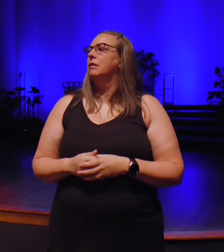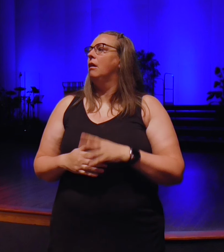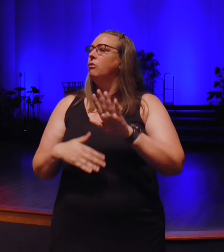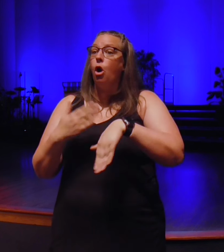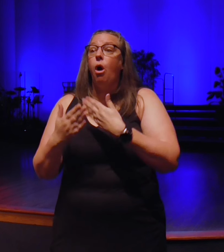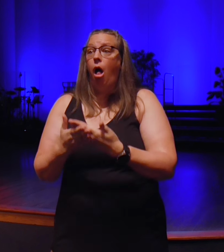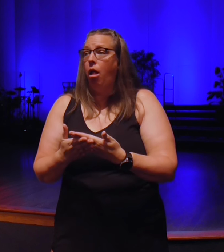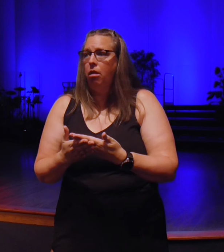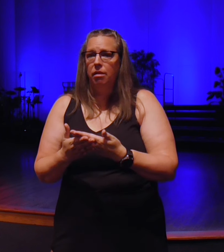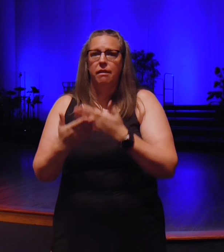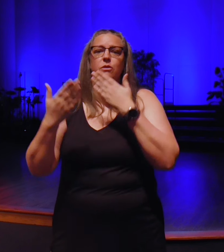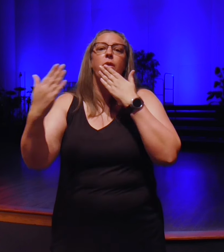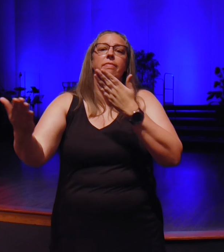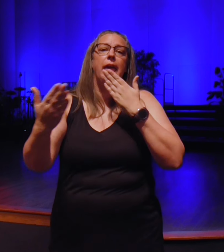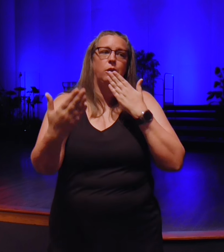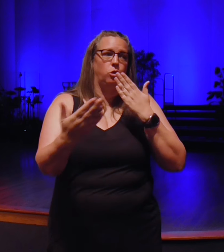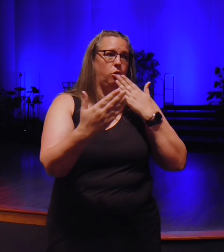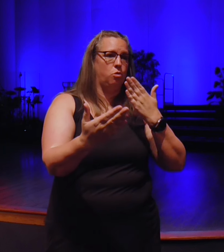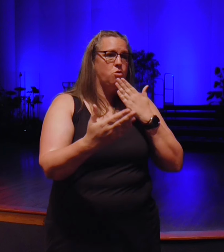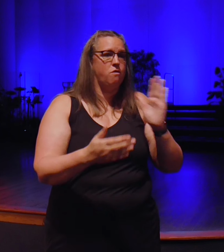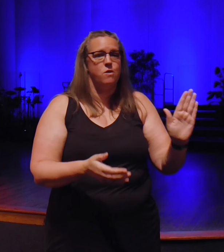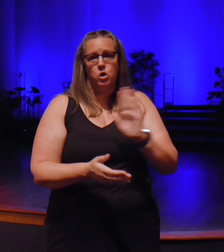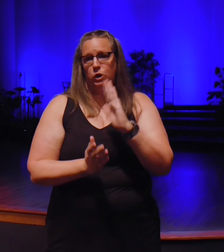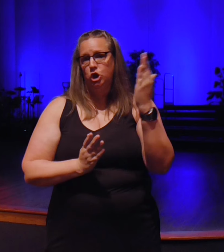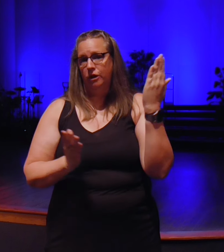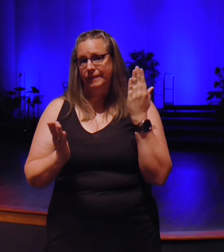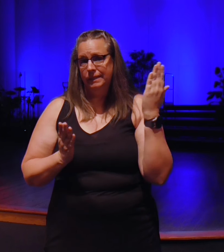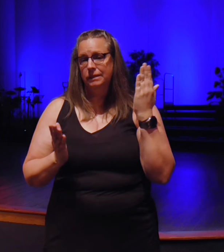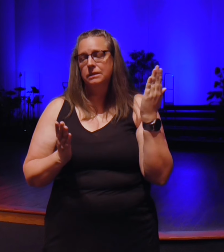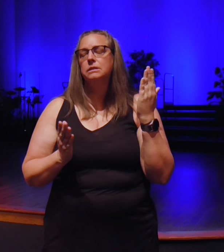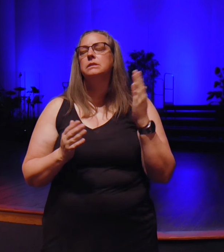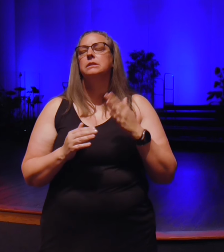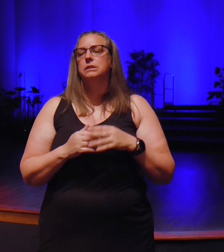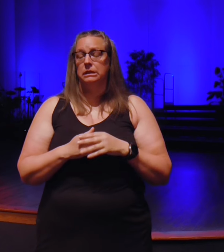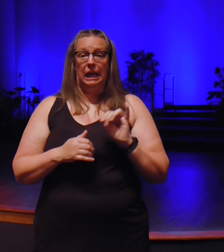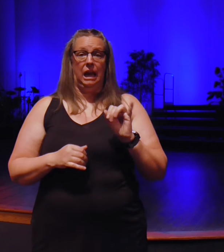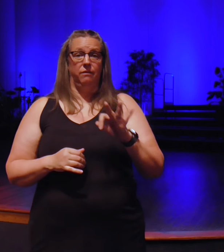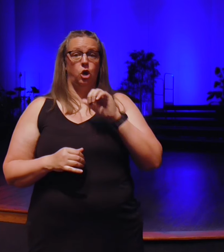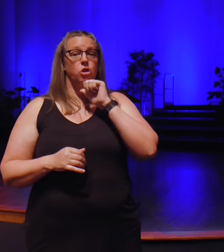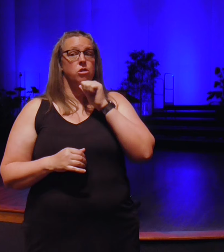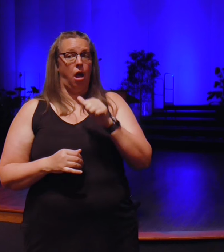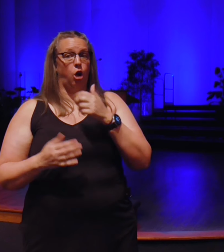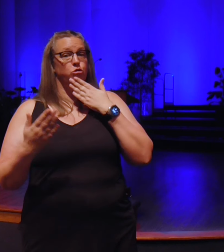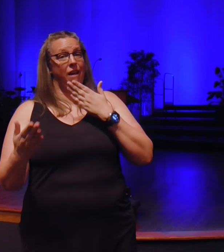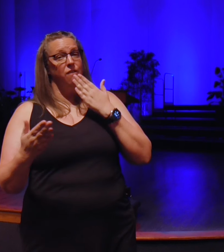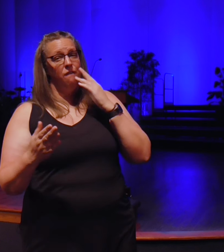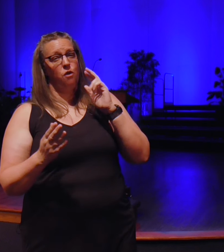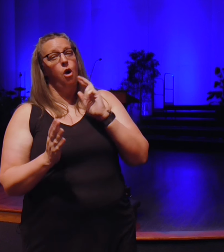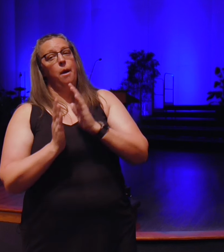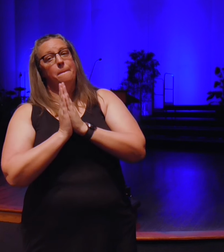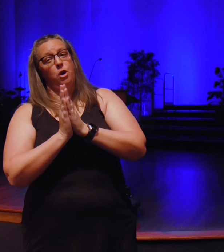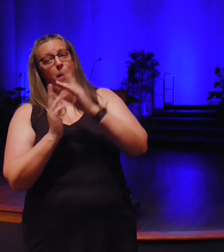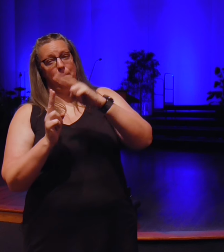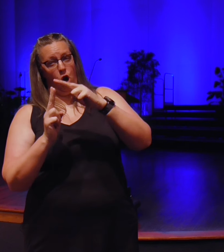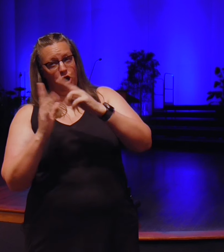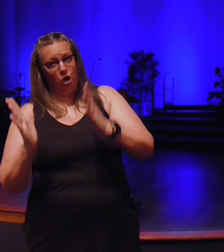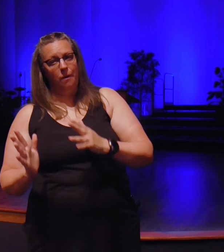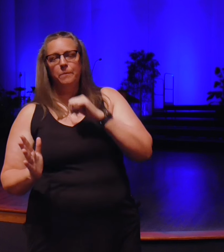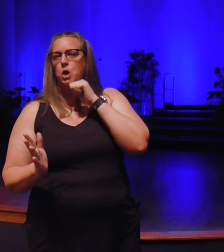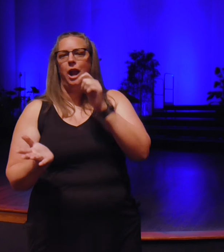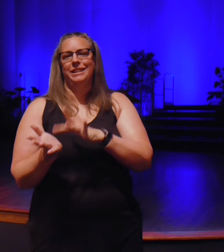on behalf of Mile High Church for your incredible service to us. If you are not grateful for a practitioner, that means you're not utilizing them.